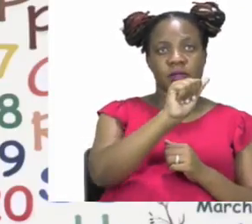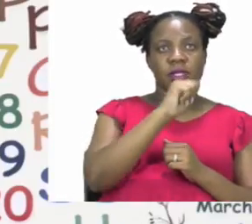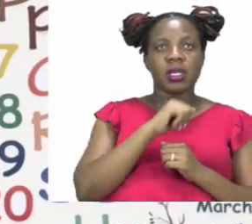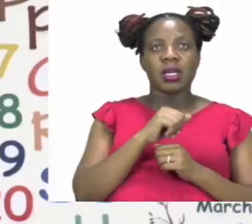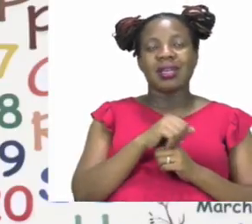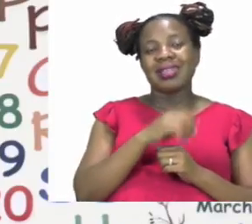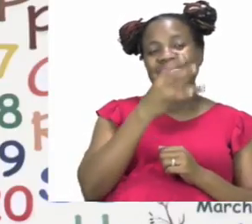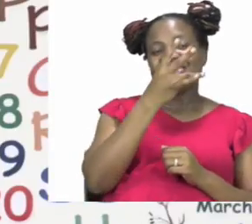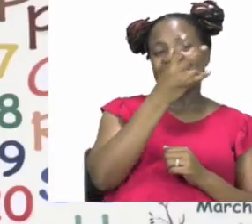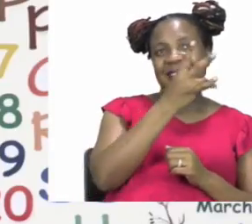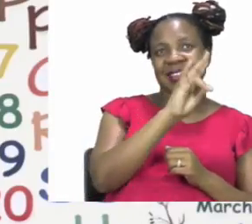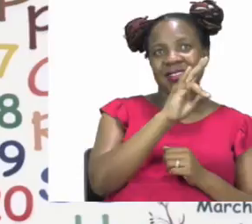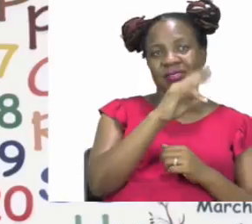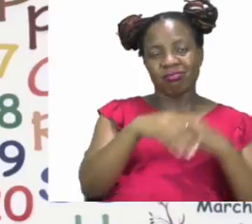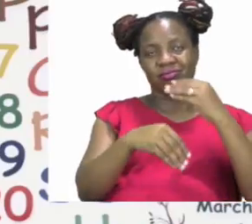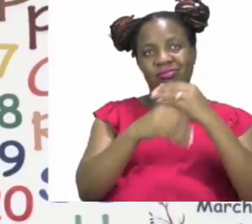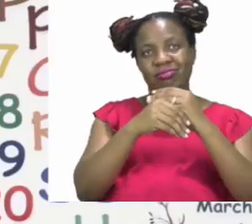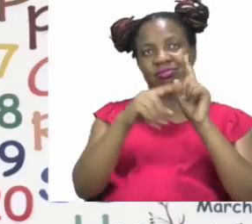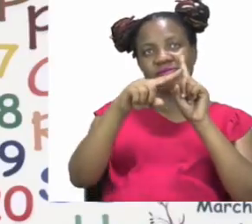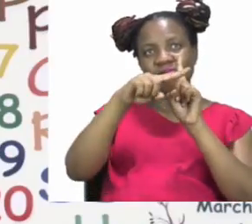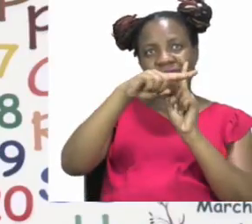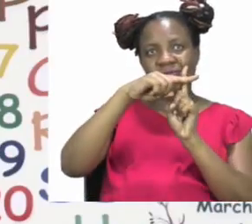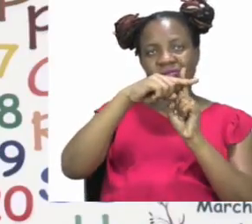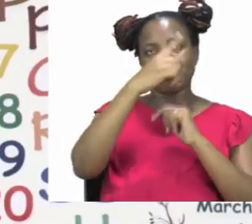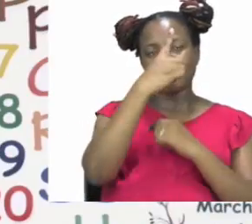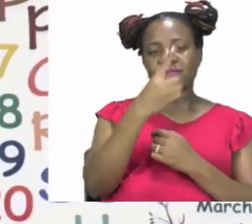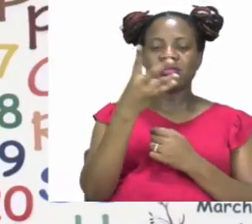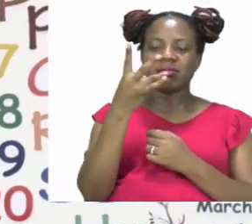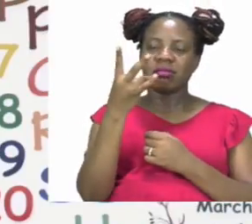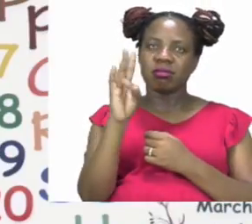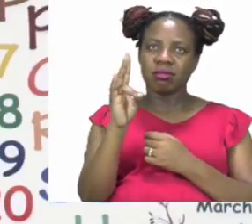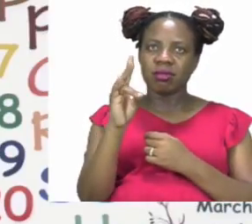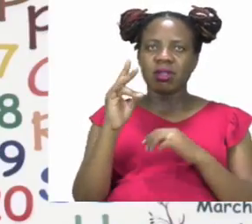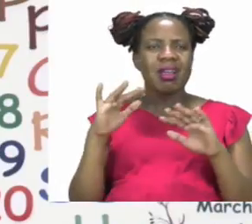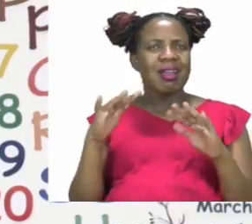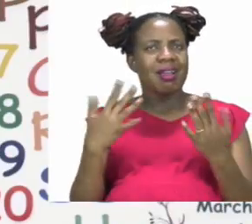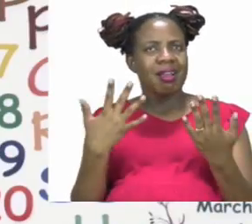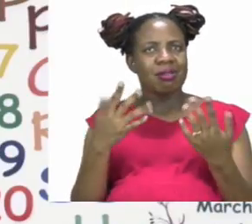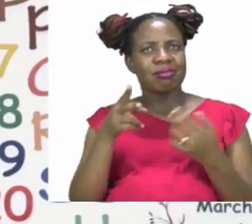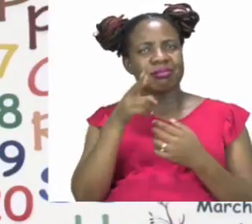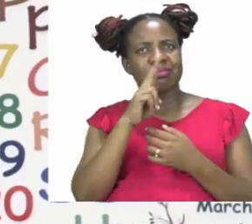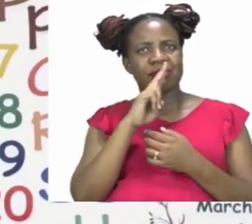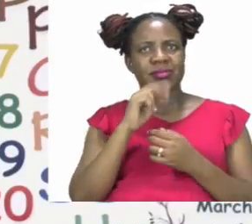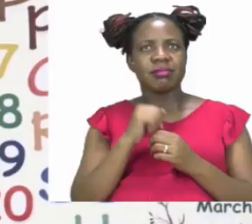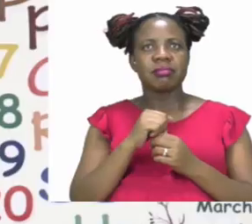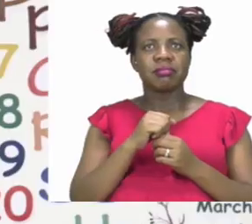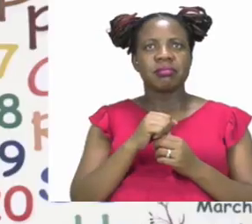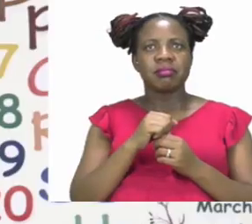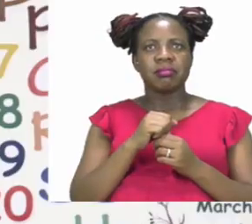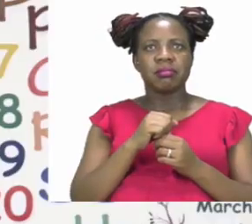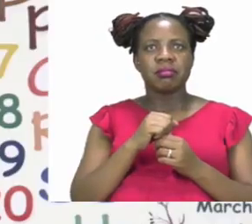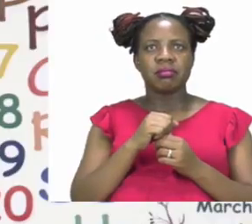17. Right. Now how do we work out 7 plus 17? So over here I wrote